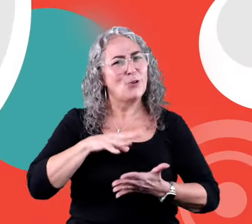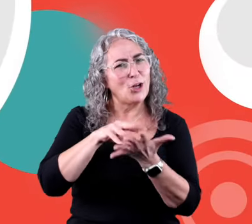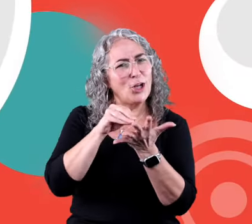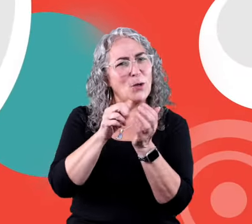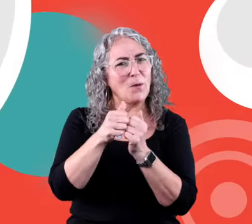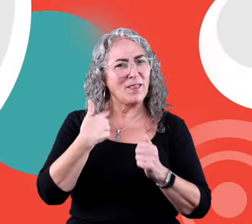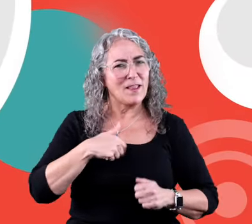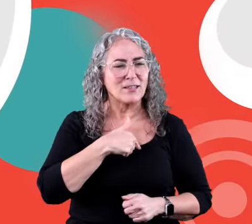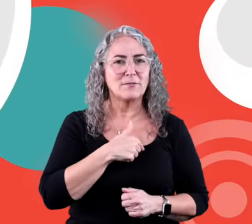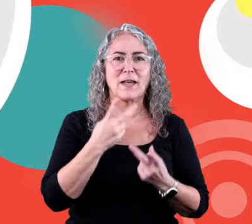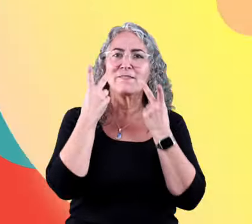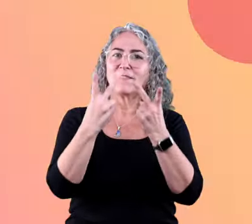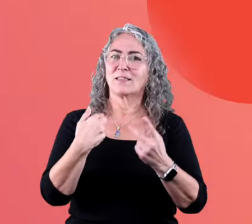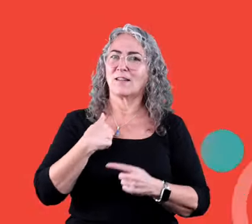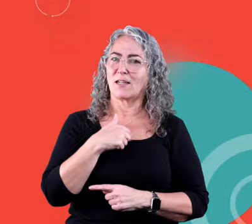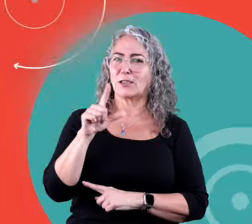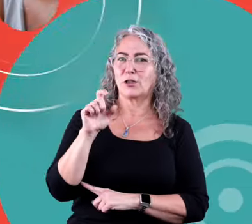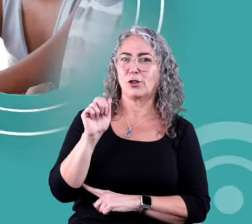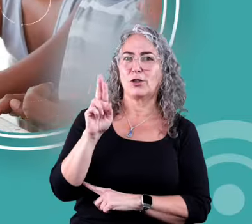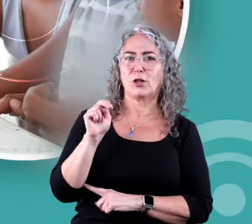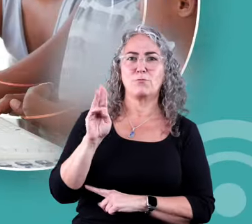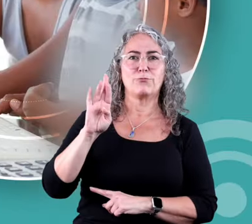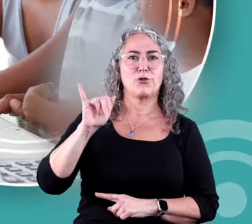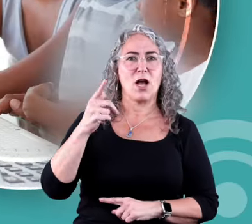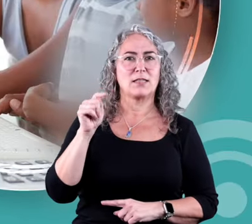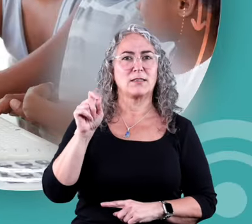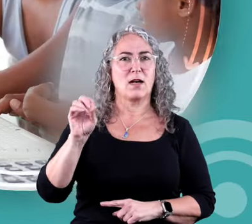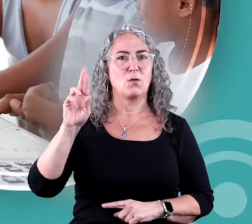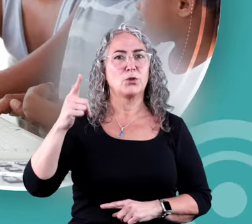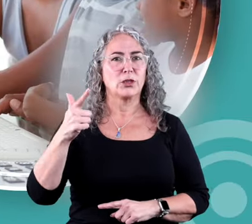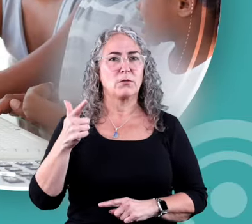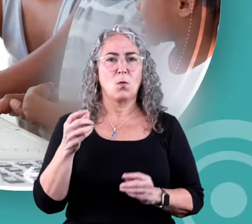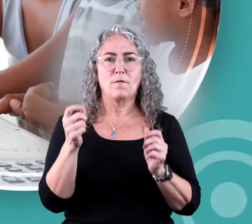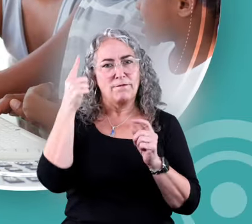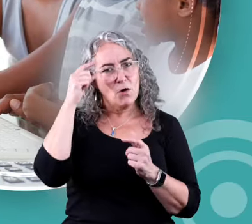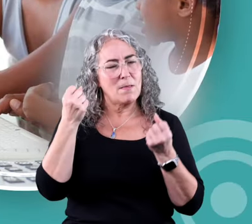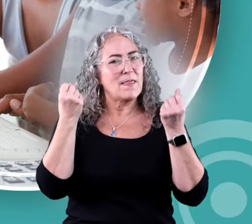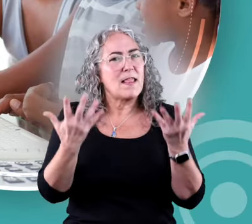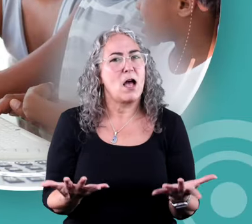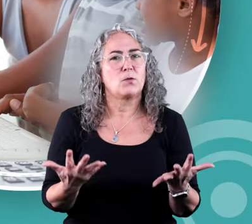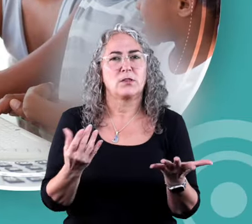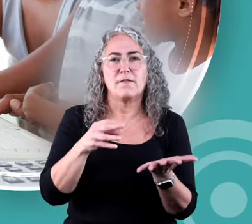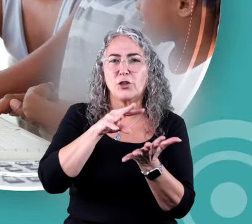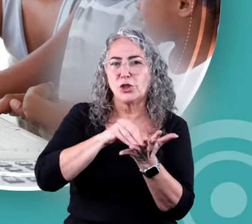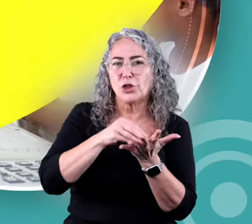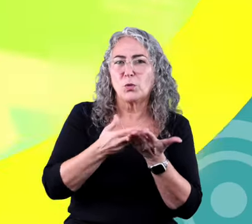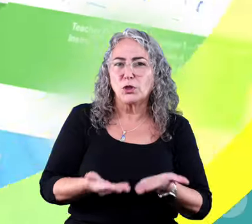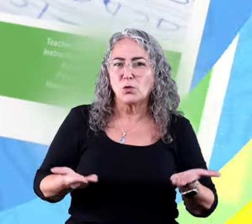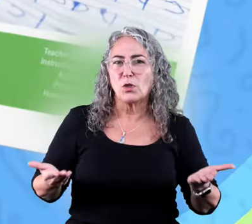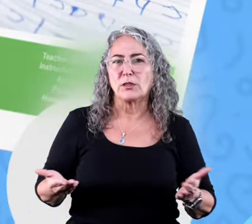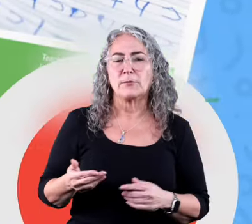with us. Visit us at learnbright.org for thousands of free